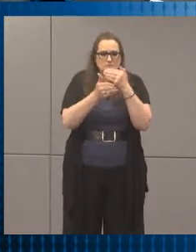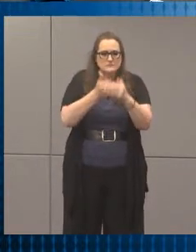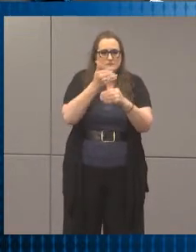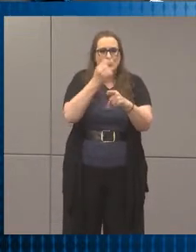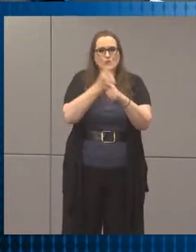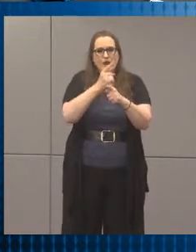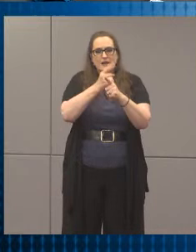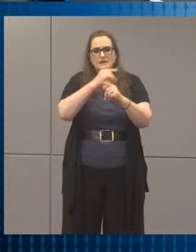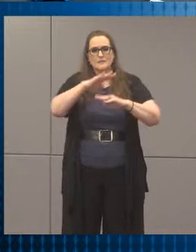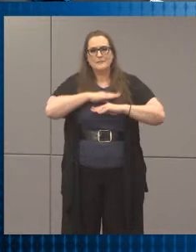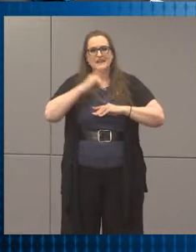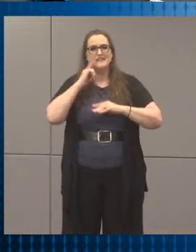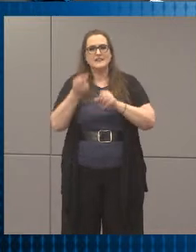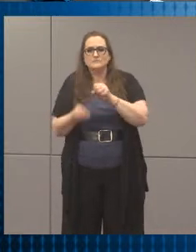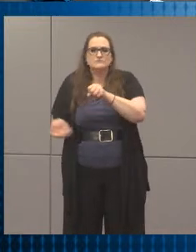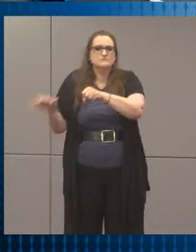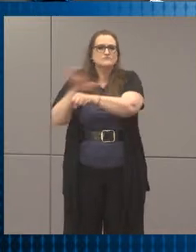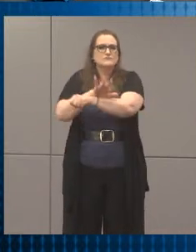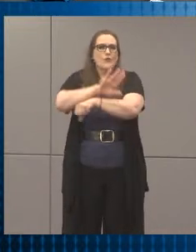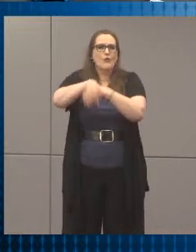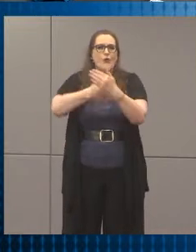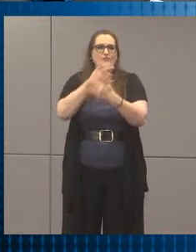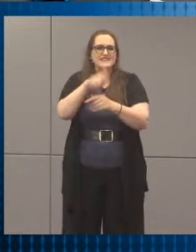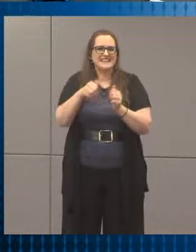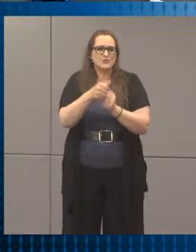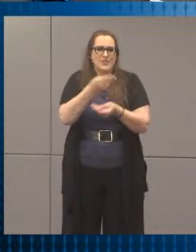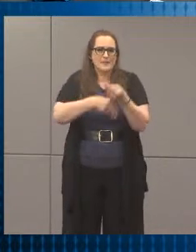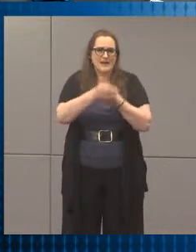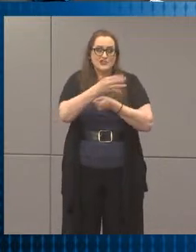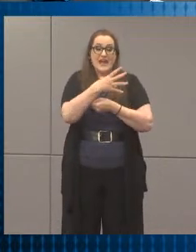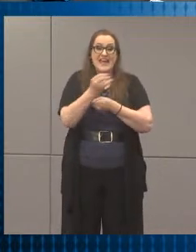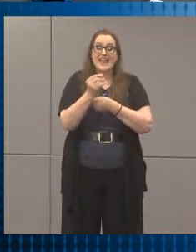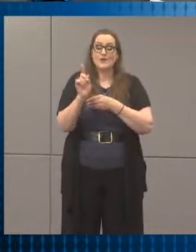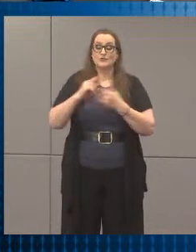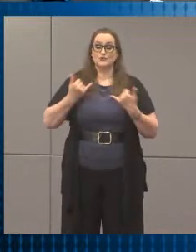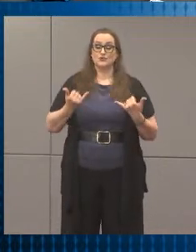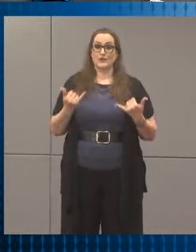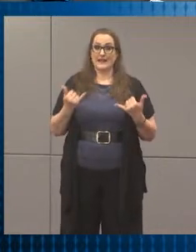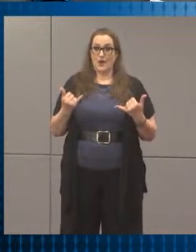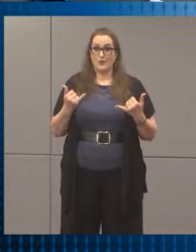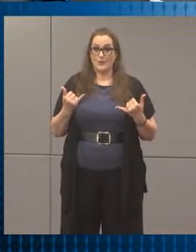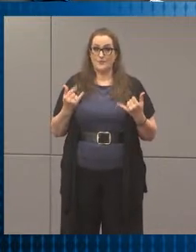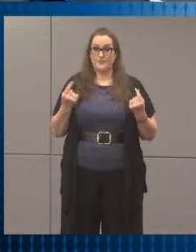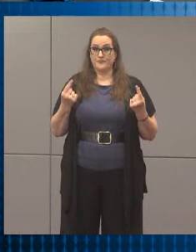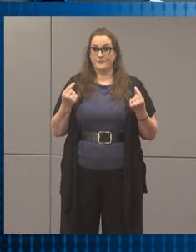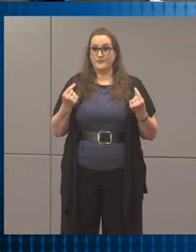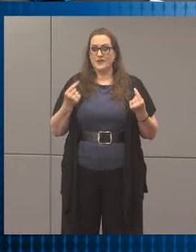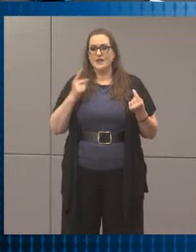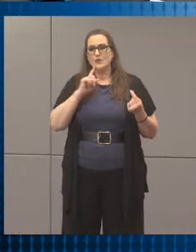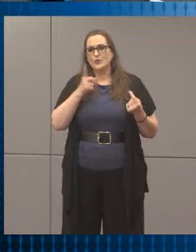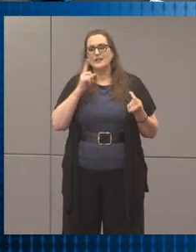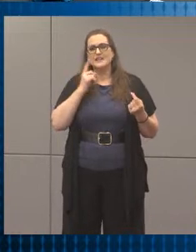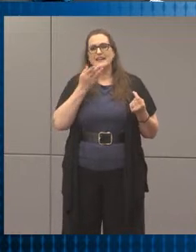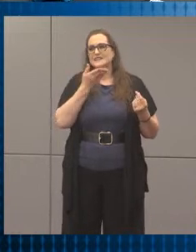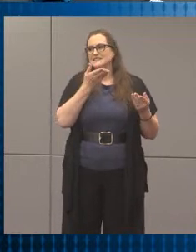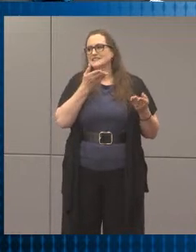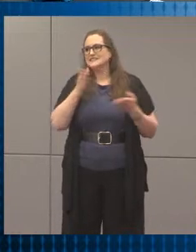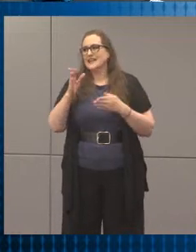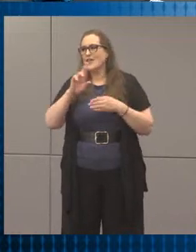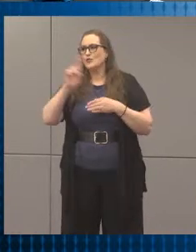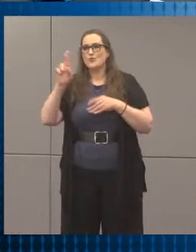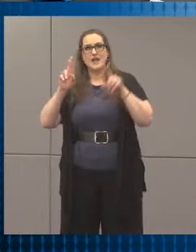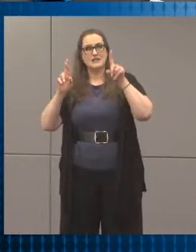needs with the budget. So where we're at now is quite to the right of this